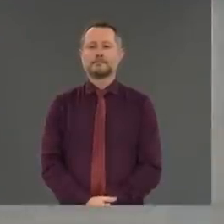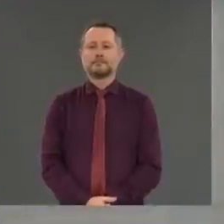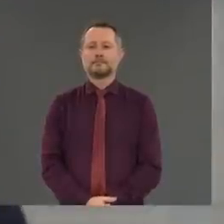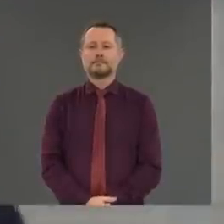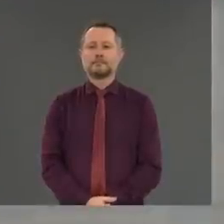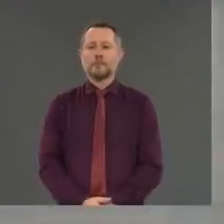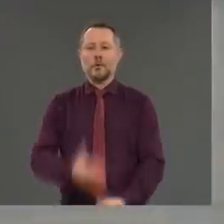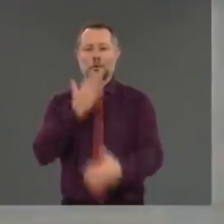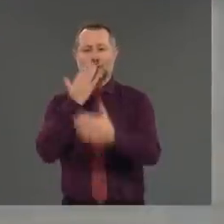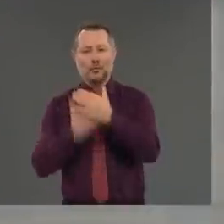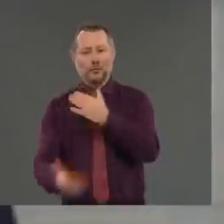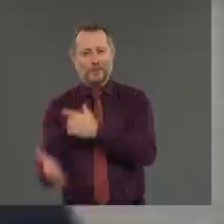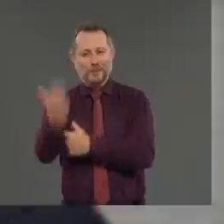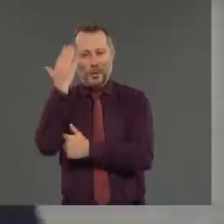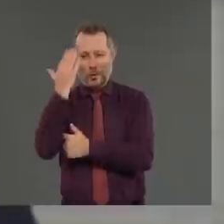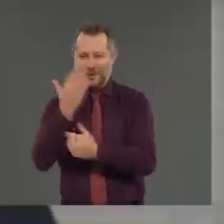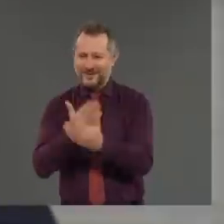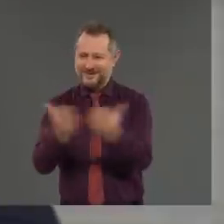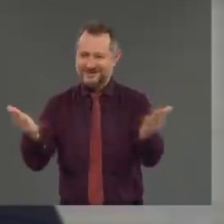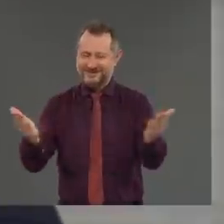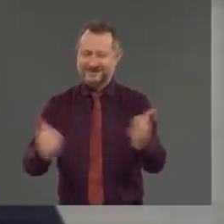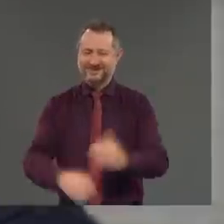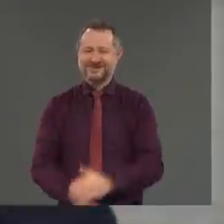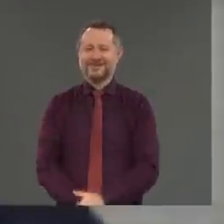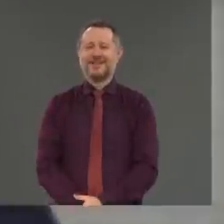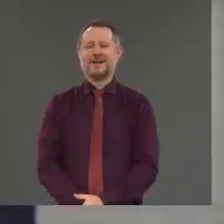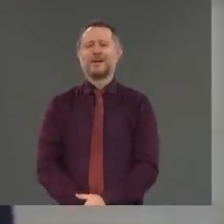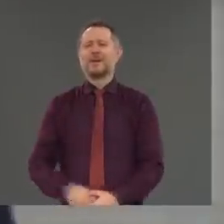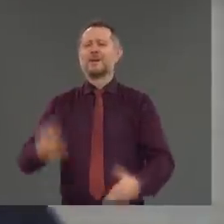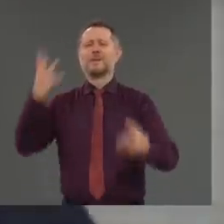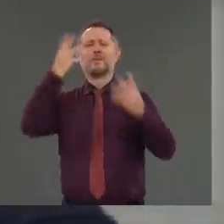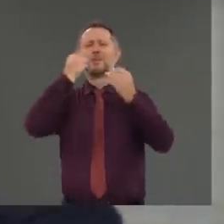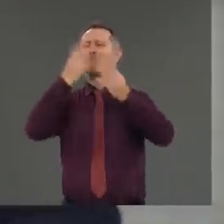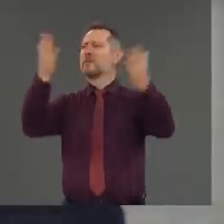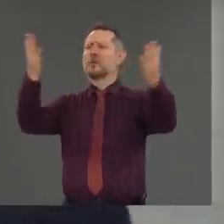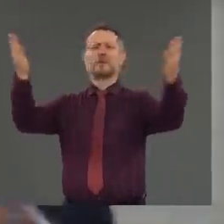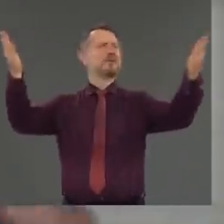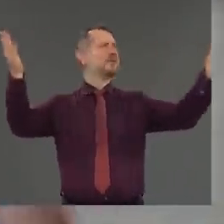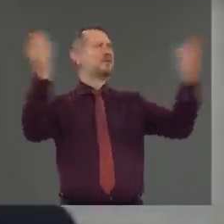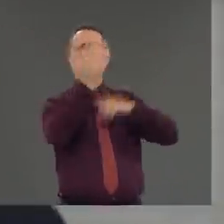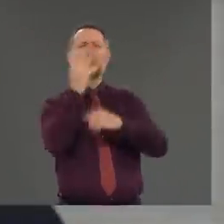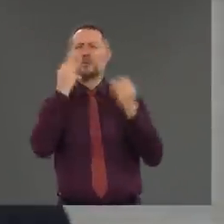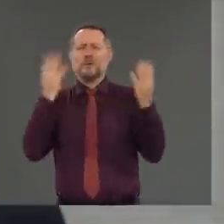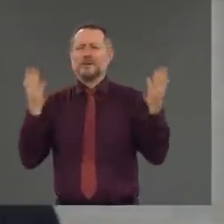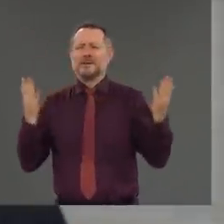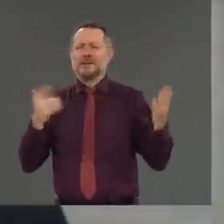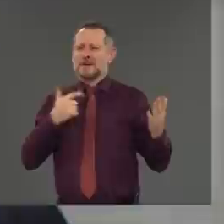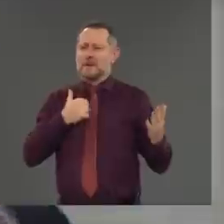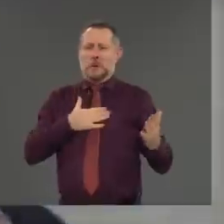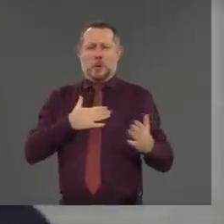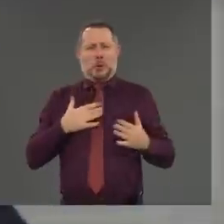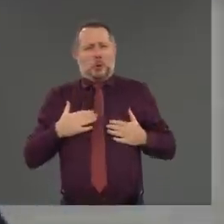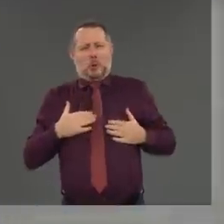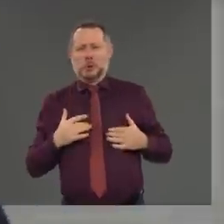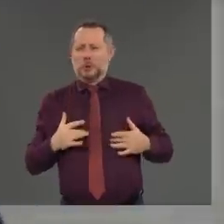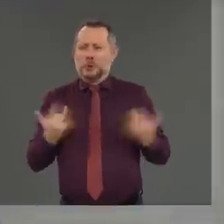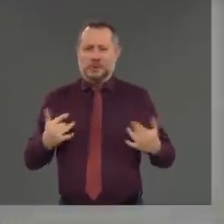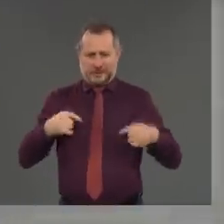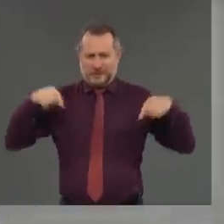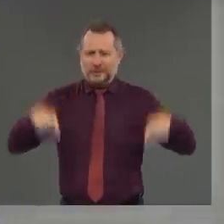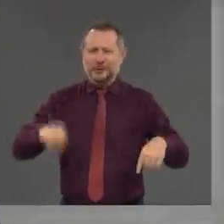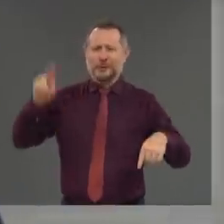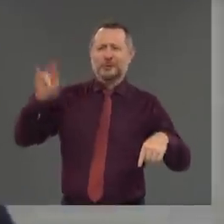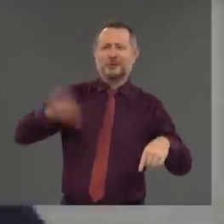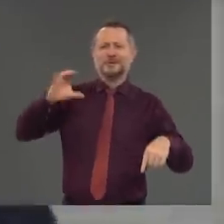Good morning. It is a beautiful morning today. It's a pleasure to be in New York City. The weather is beautiful. We're at